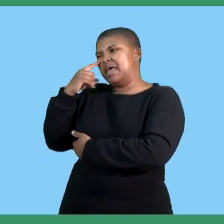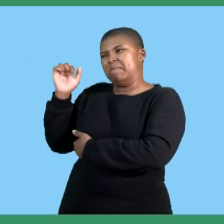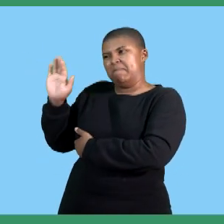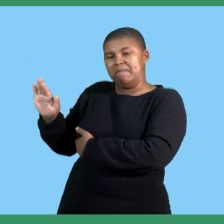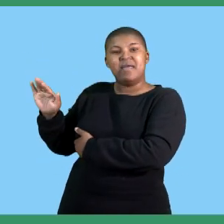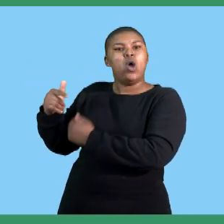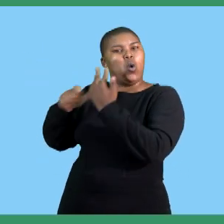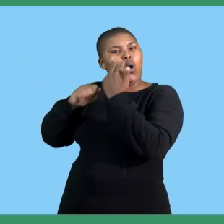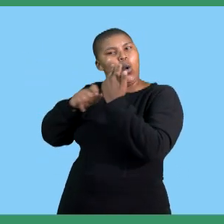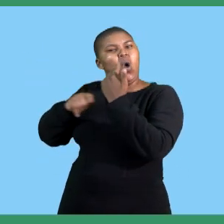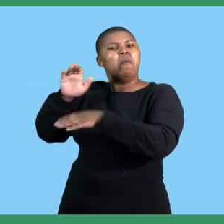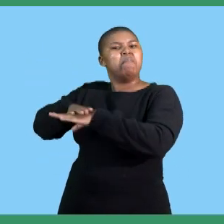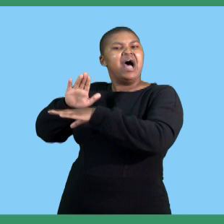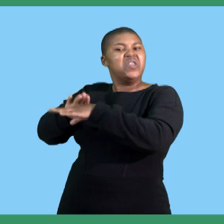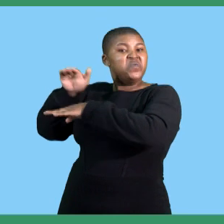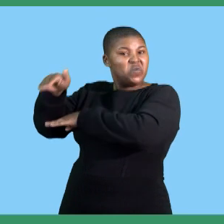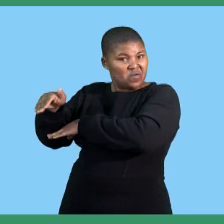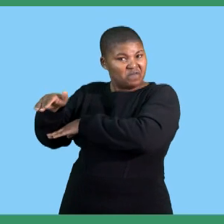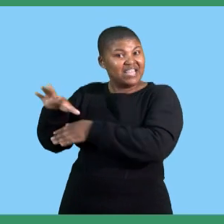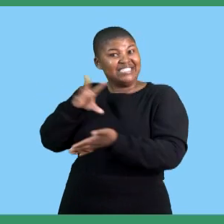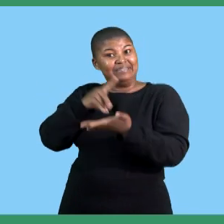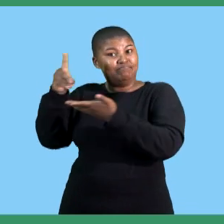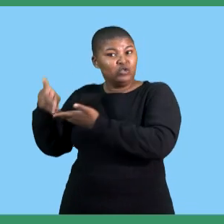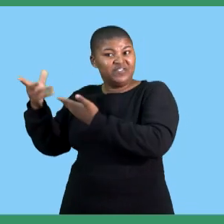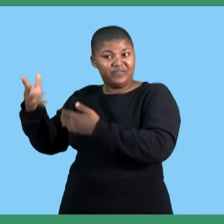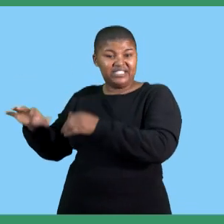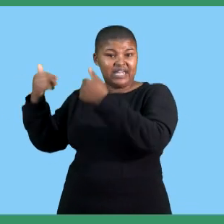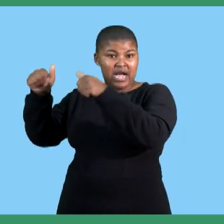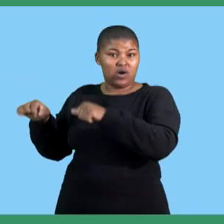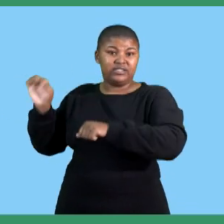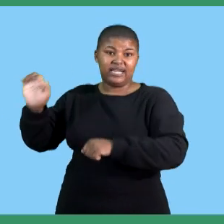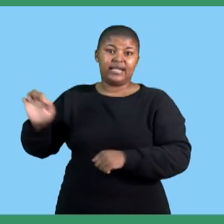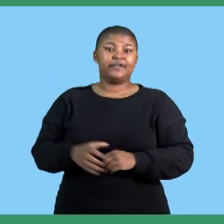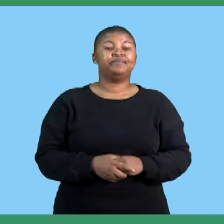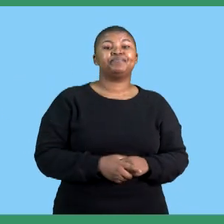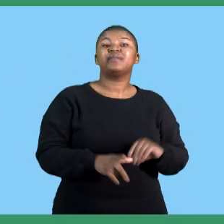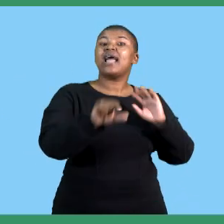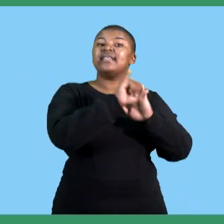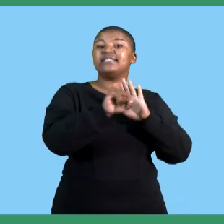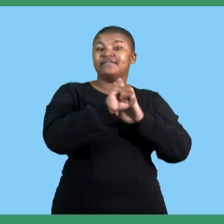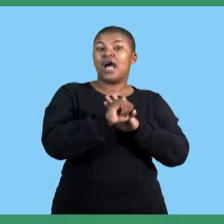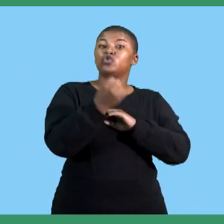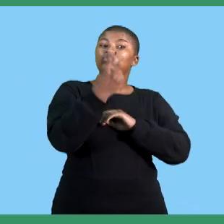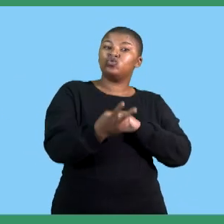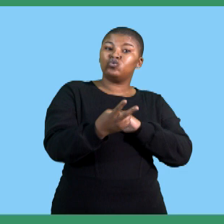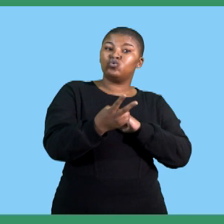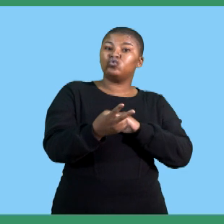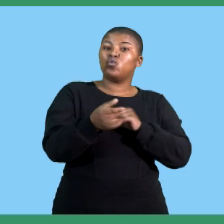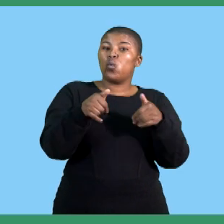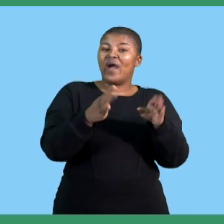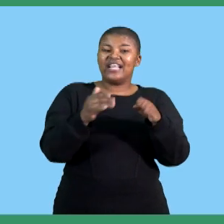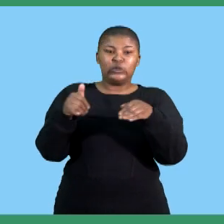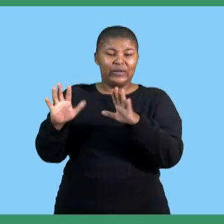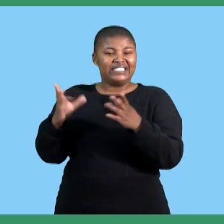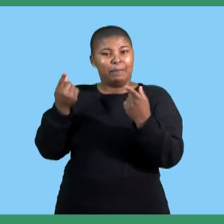than they had deposited in their bank account. Identify two sources of funding used by QB. Motivate